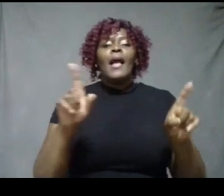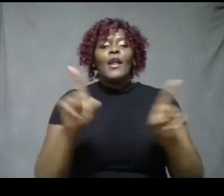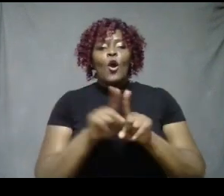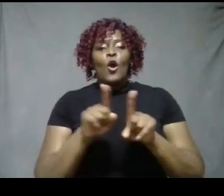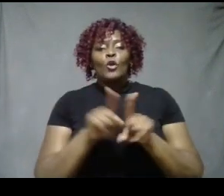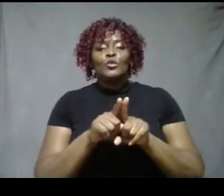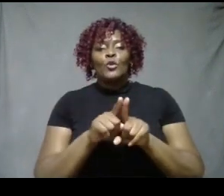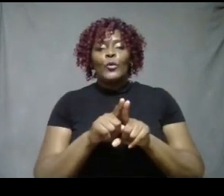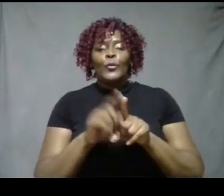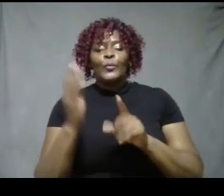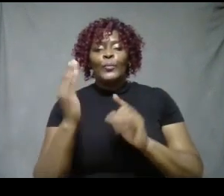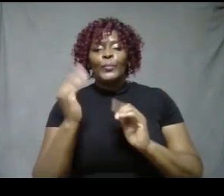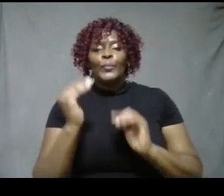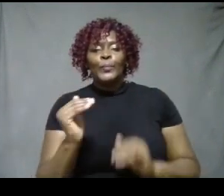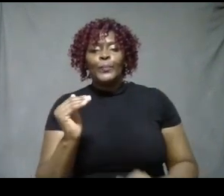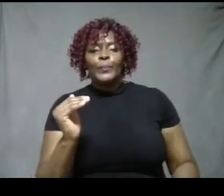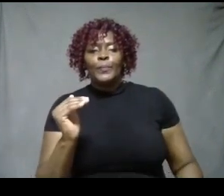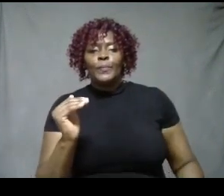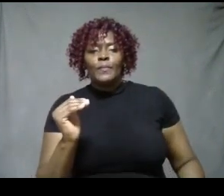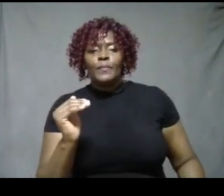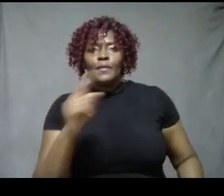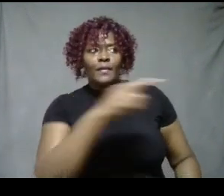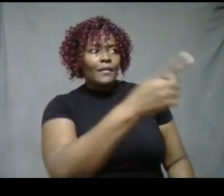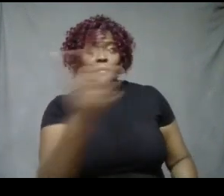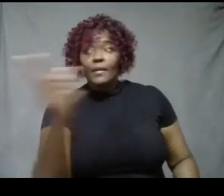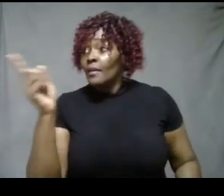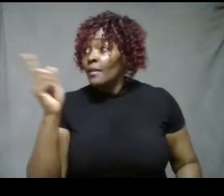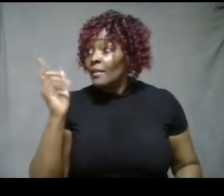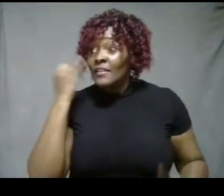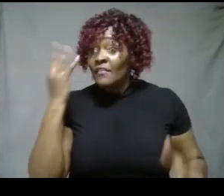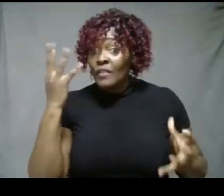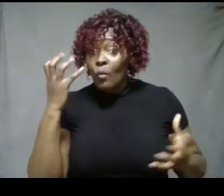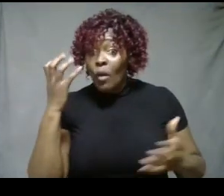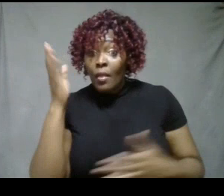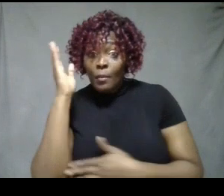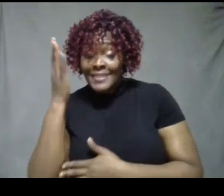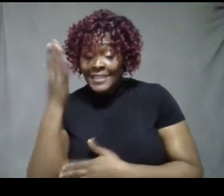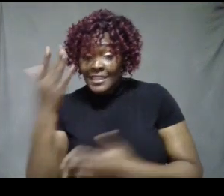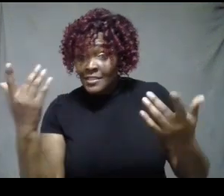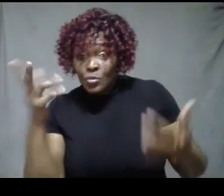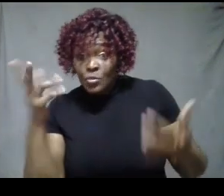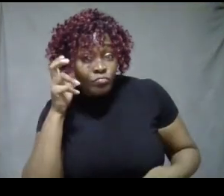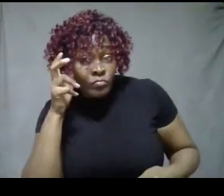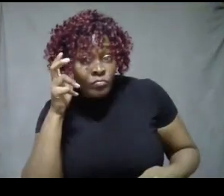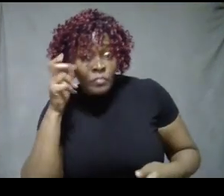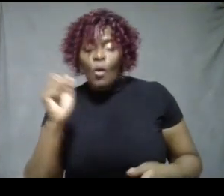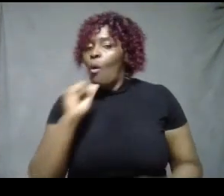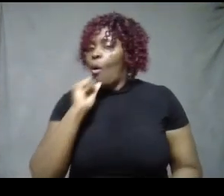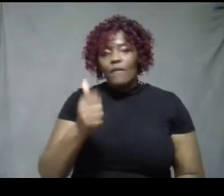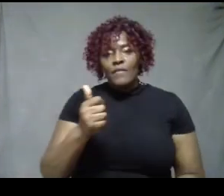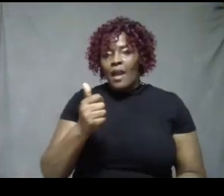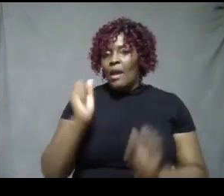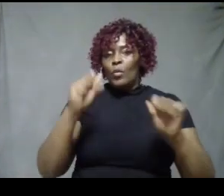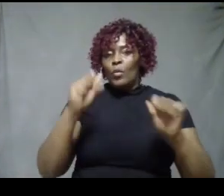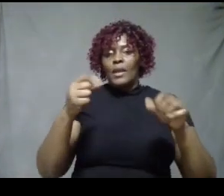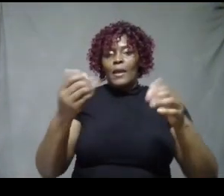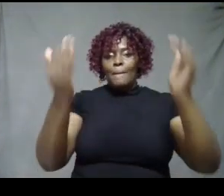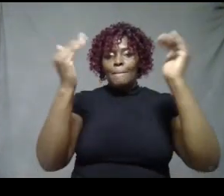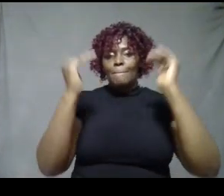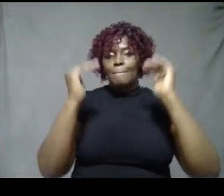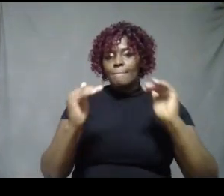from our colleagues here if they would like to hear the presentation at all, or if not, we can proceed to